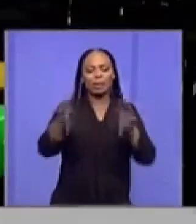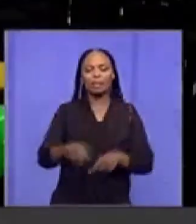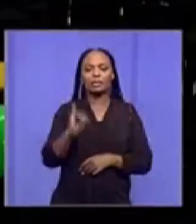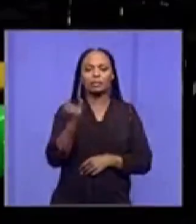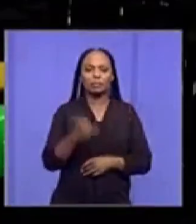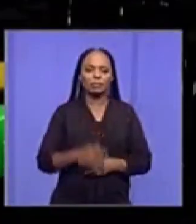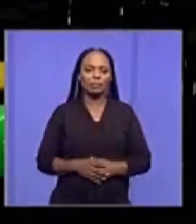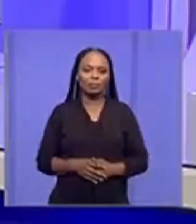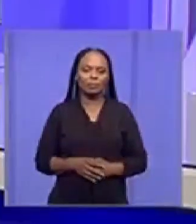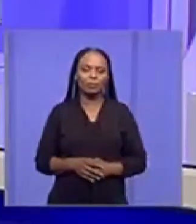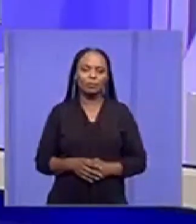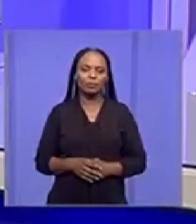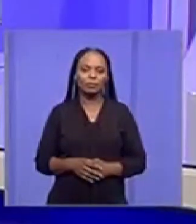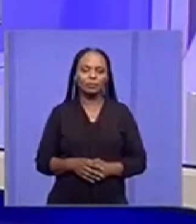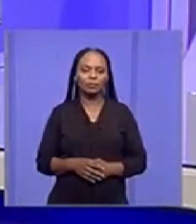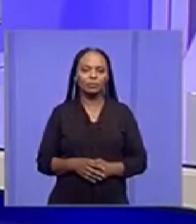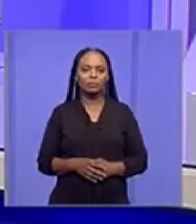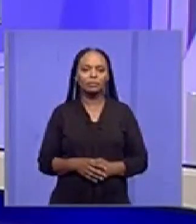Johannesburg.